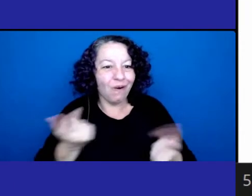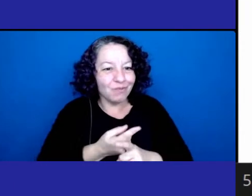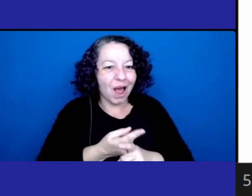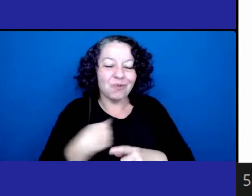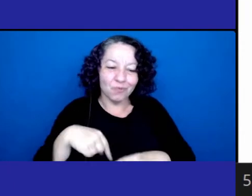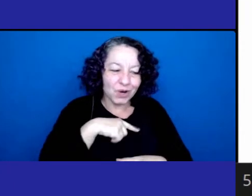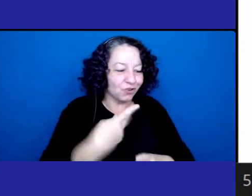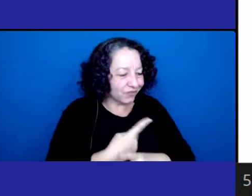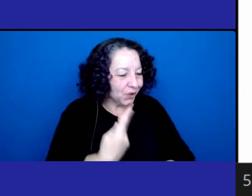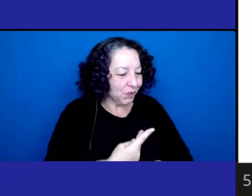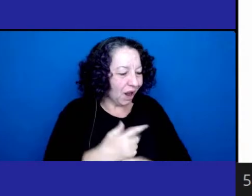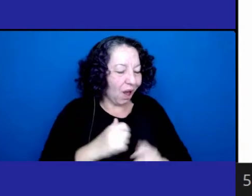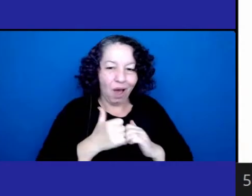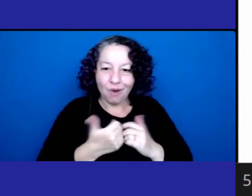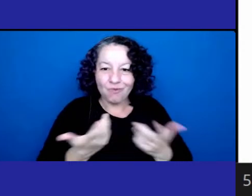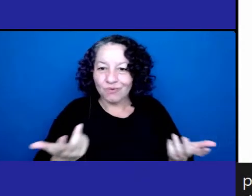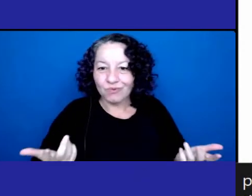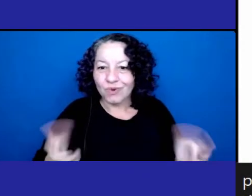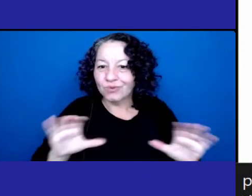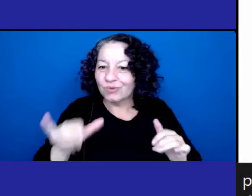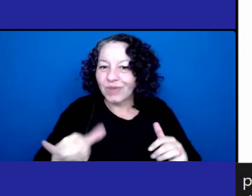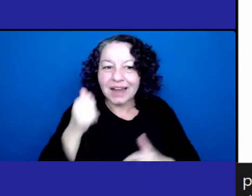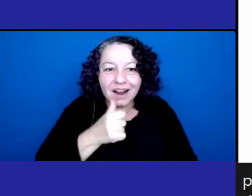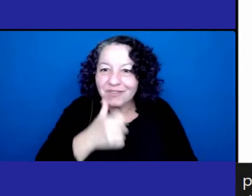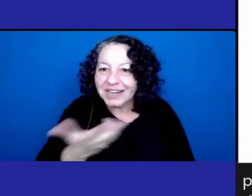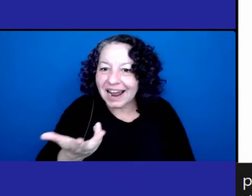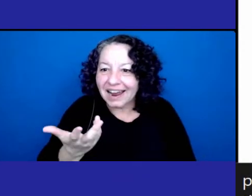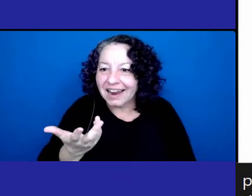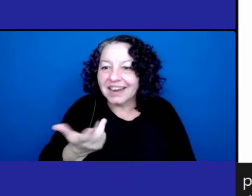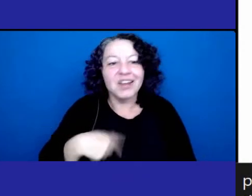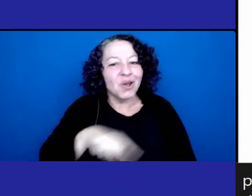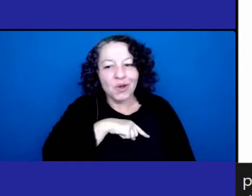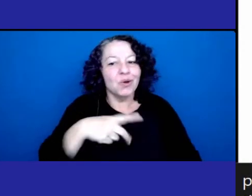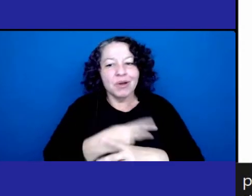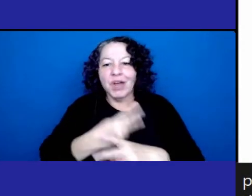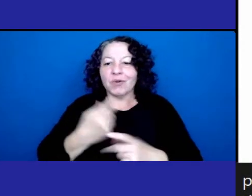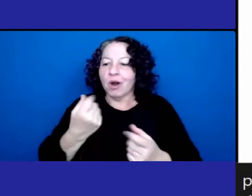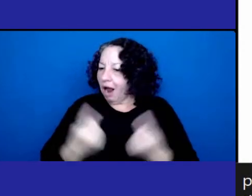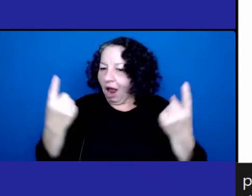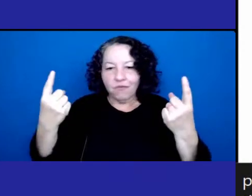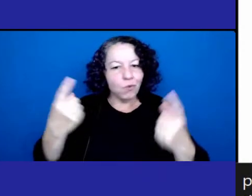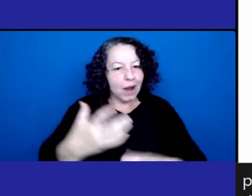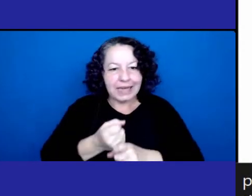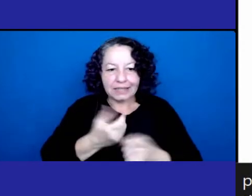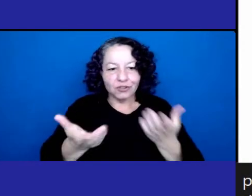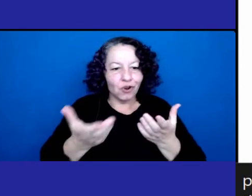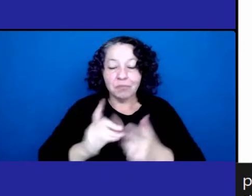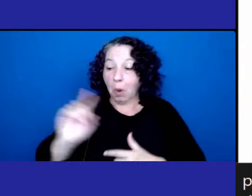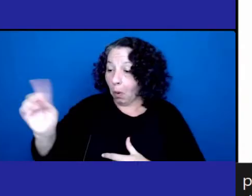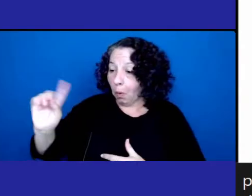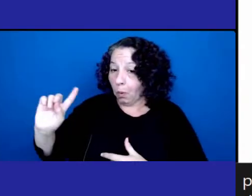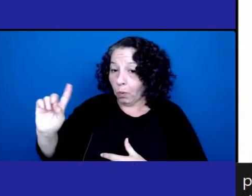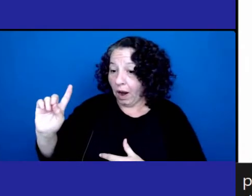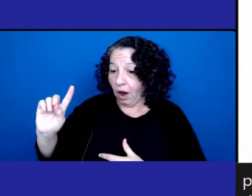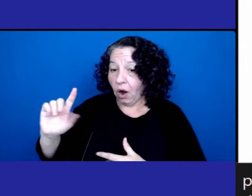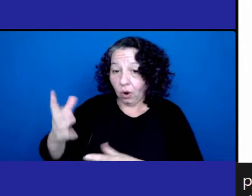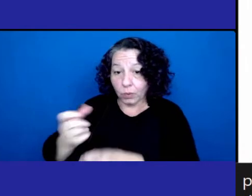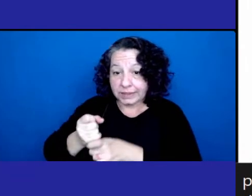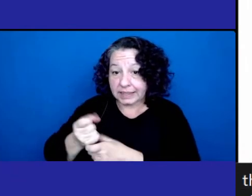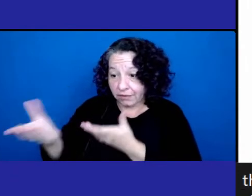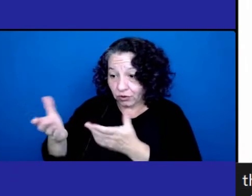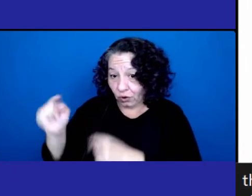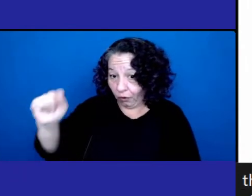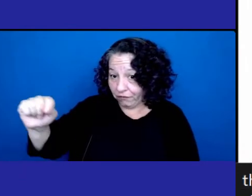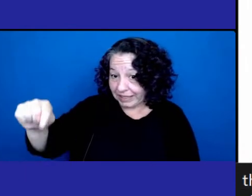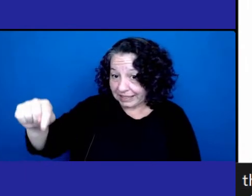We do that every day. We figure out everybody gets the service, but where they get the service should in fact